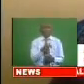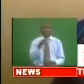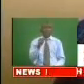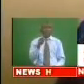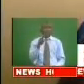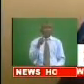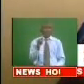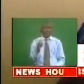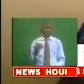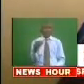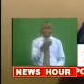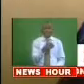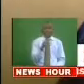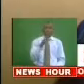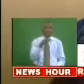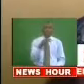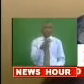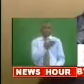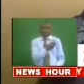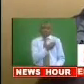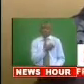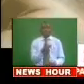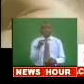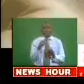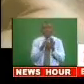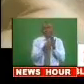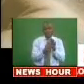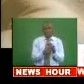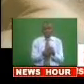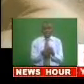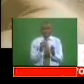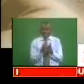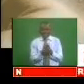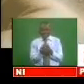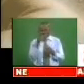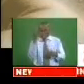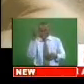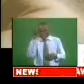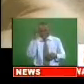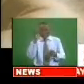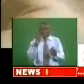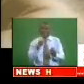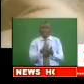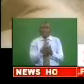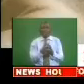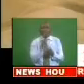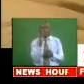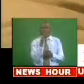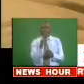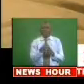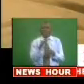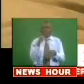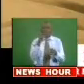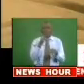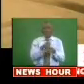Akwetia to the Kolebu Teaching Hospital for surgical operation. Hydrocephalus is the buildup of fluid in the